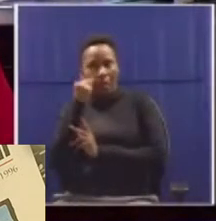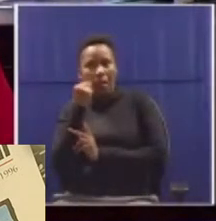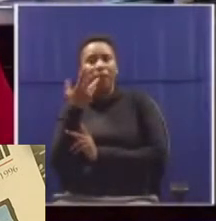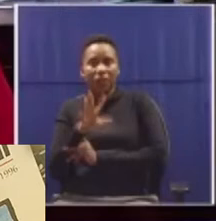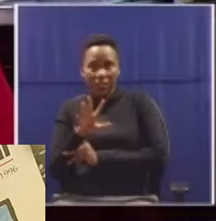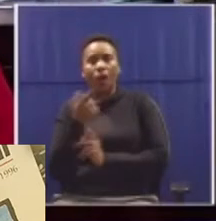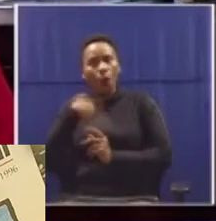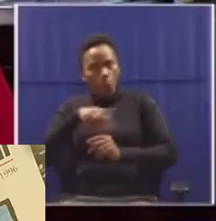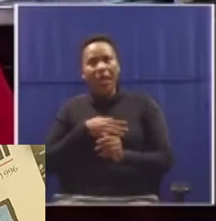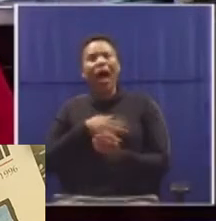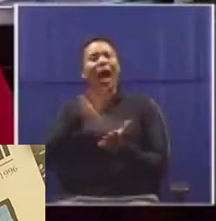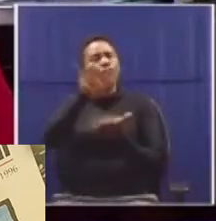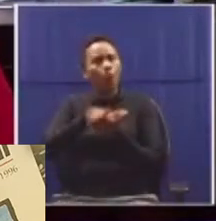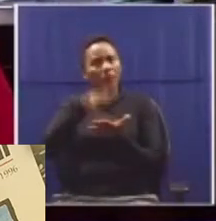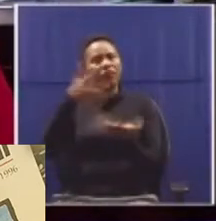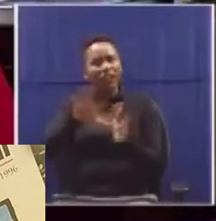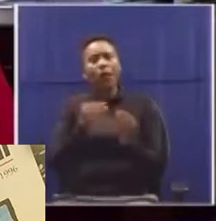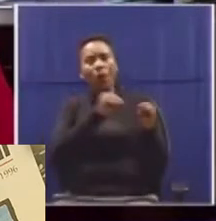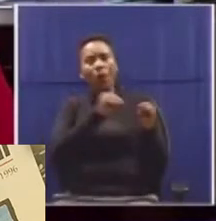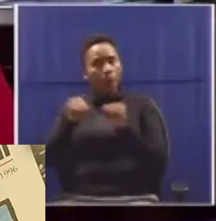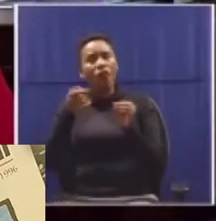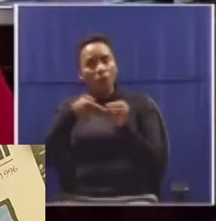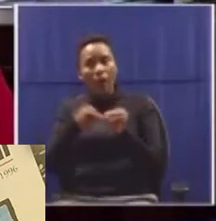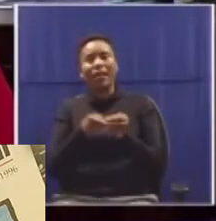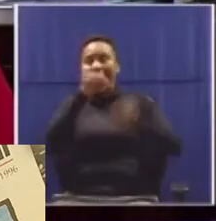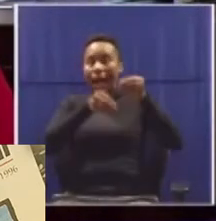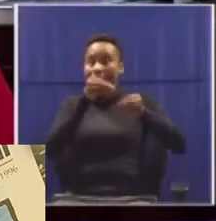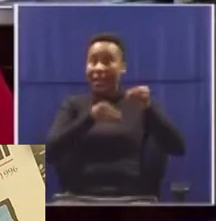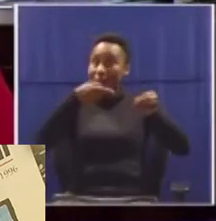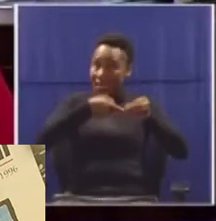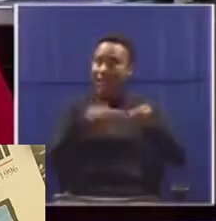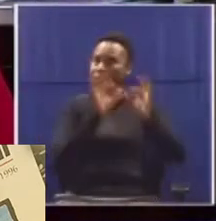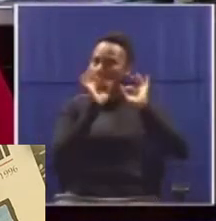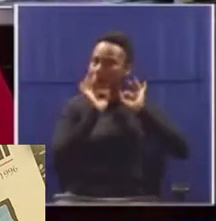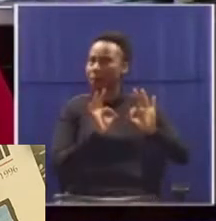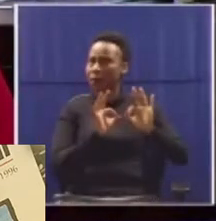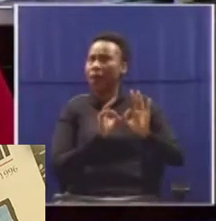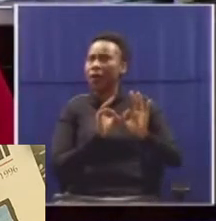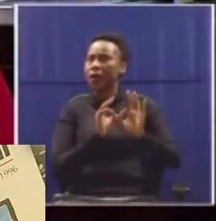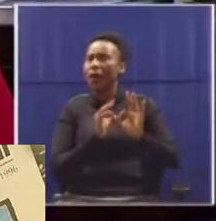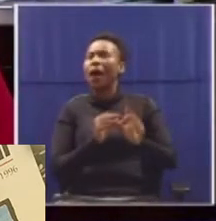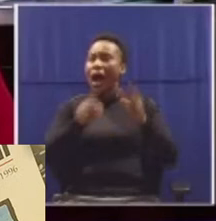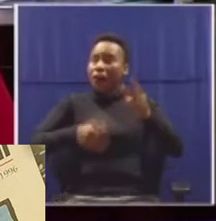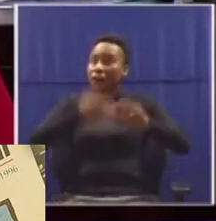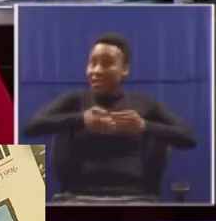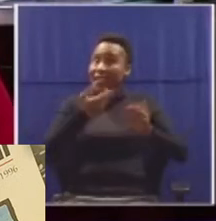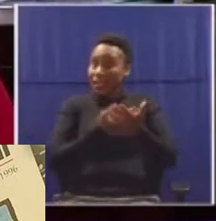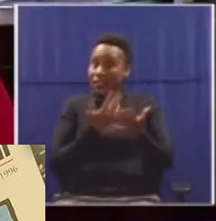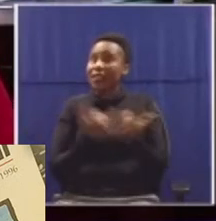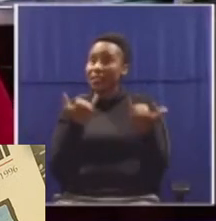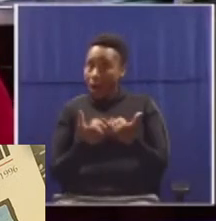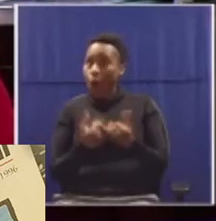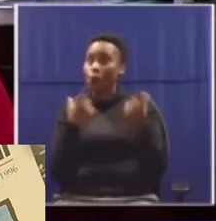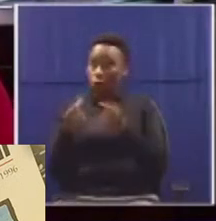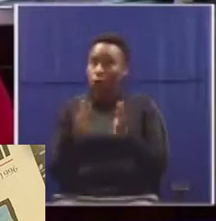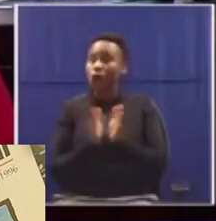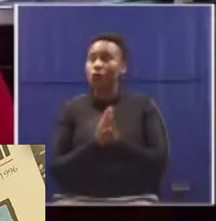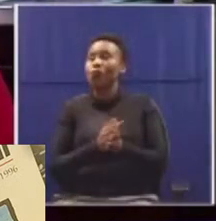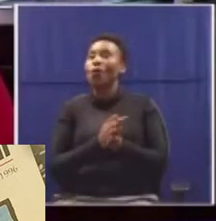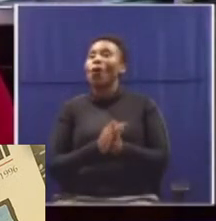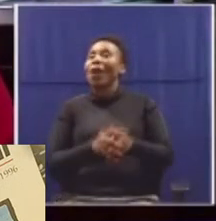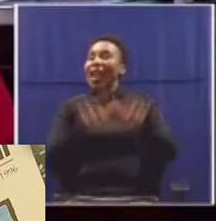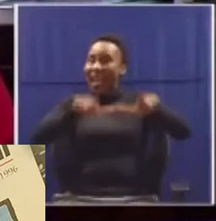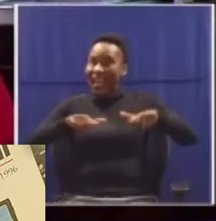adopted when we moved for the amendment of the property cause to permit land expropriation without compensation yes